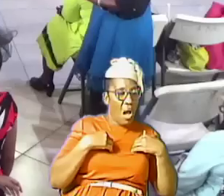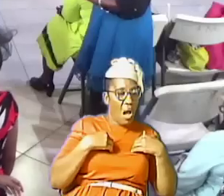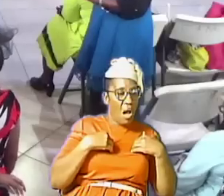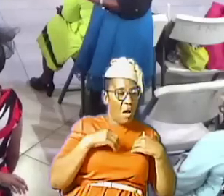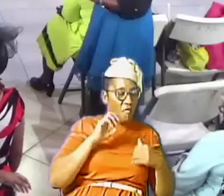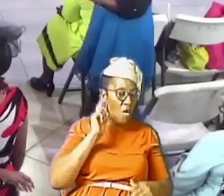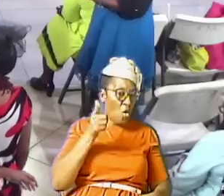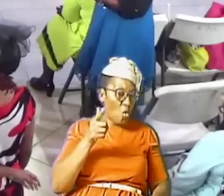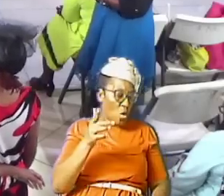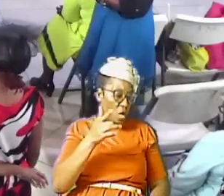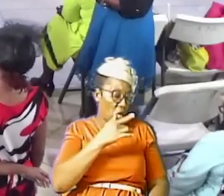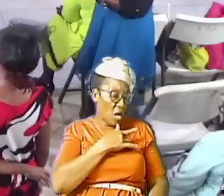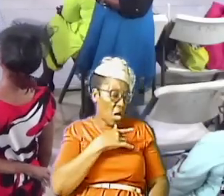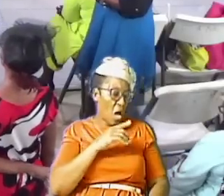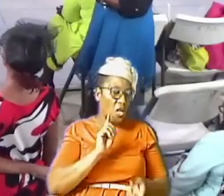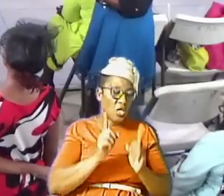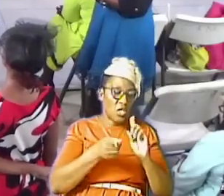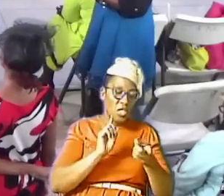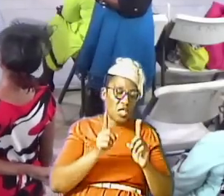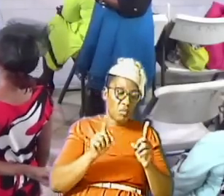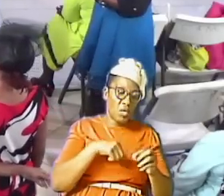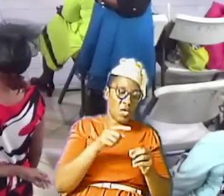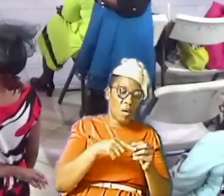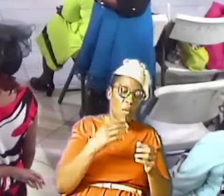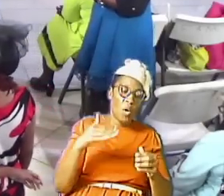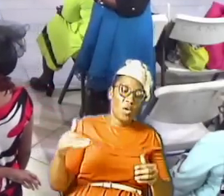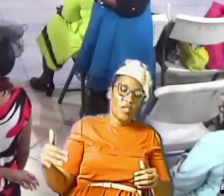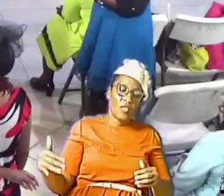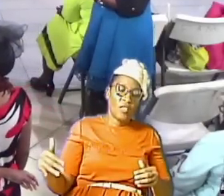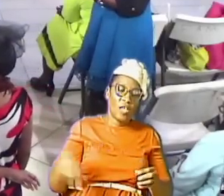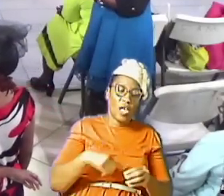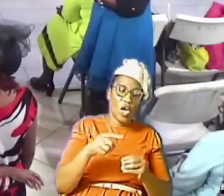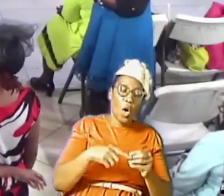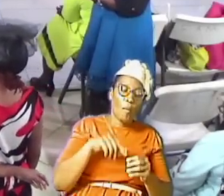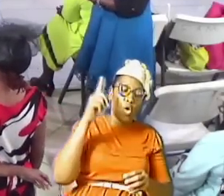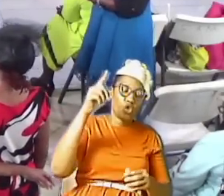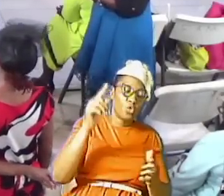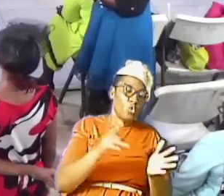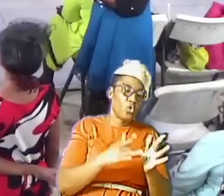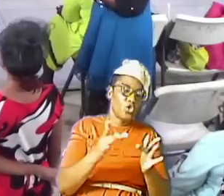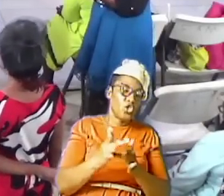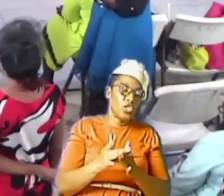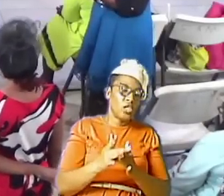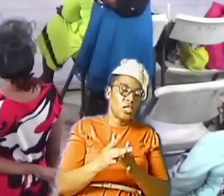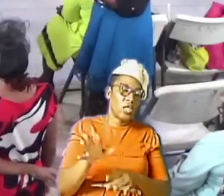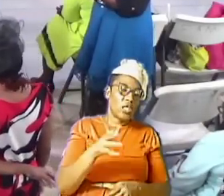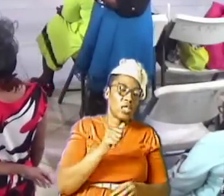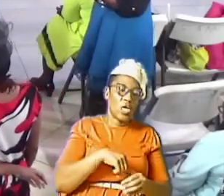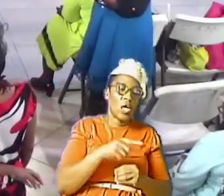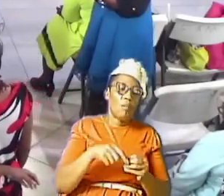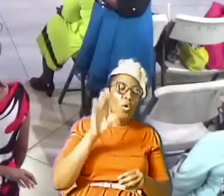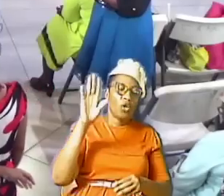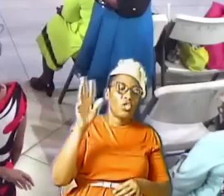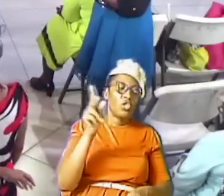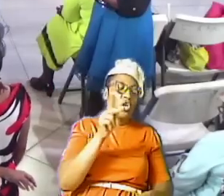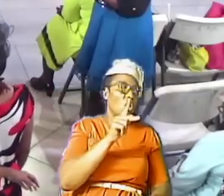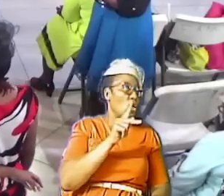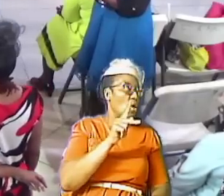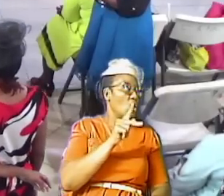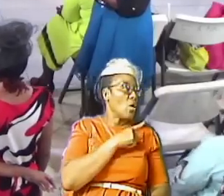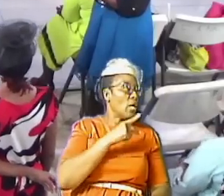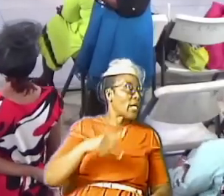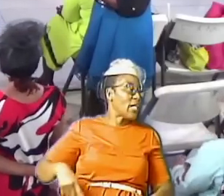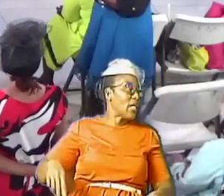heart to speak concerning the things pertaining to you and the things pertaining to your kingdom. We pray that you